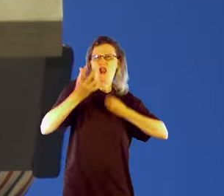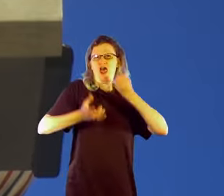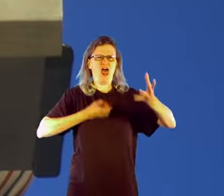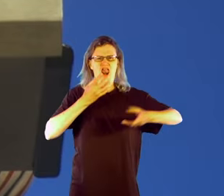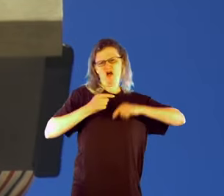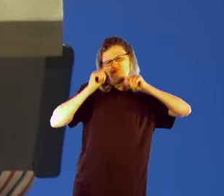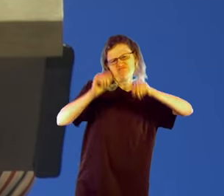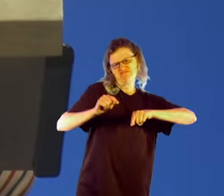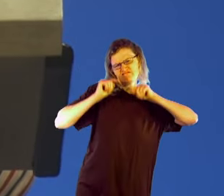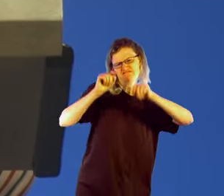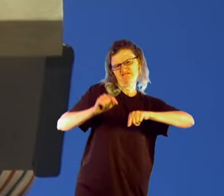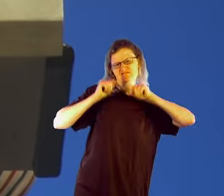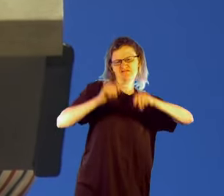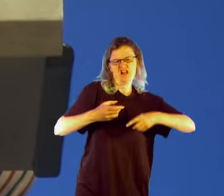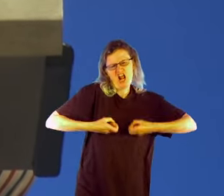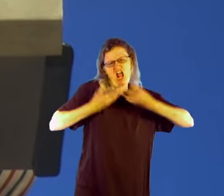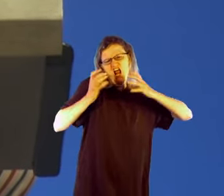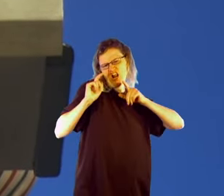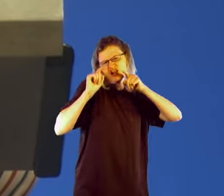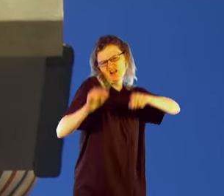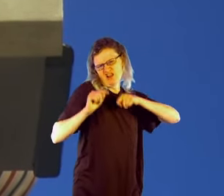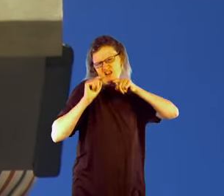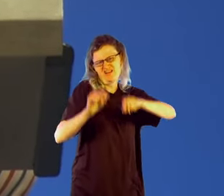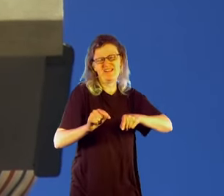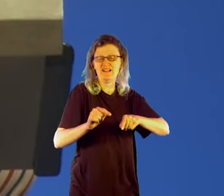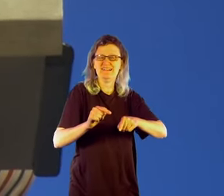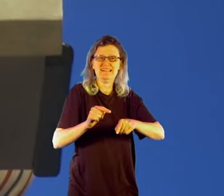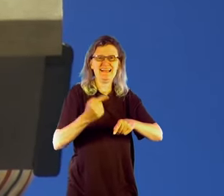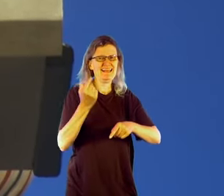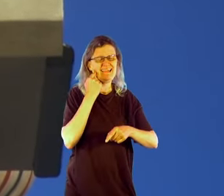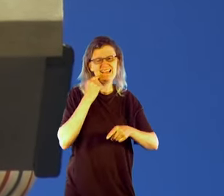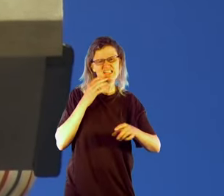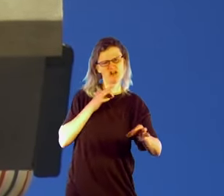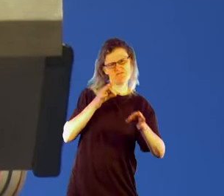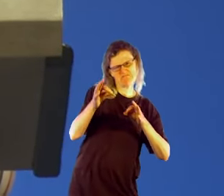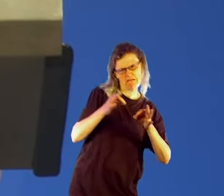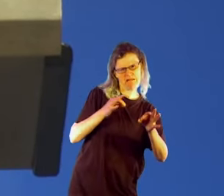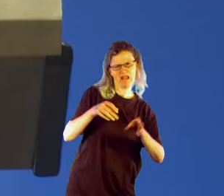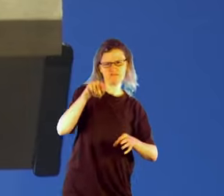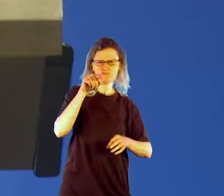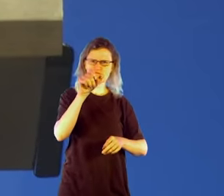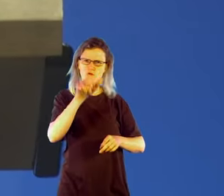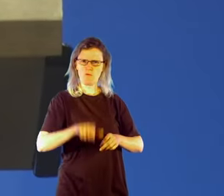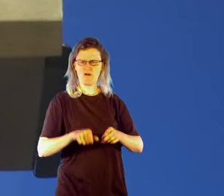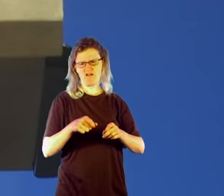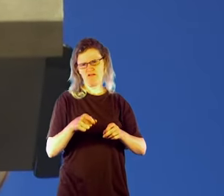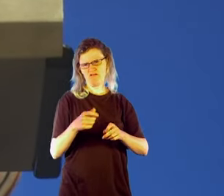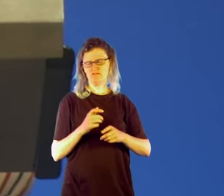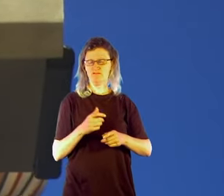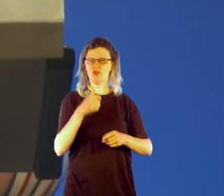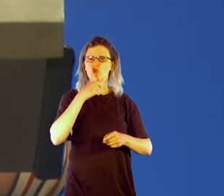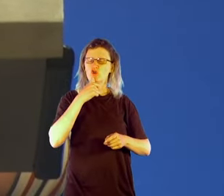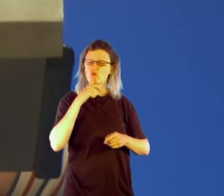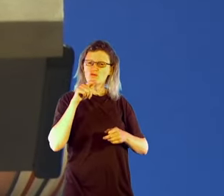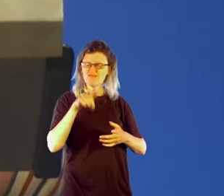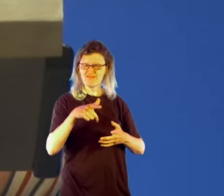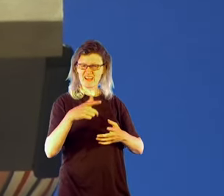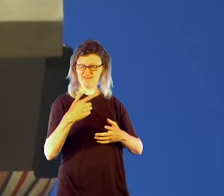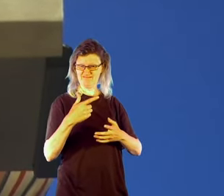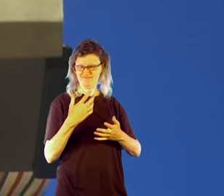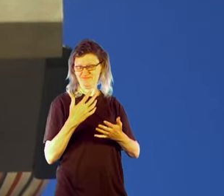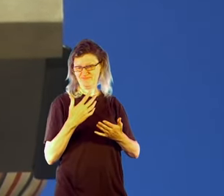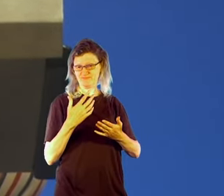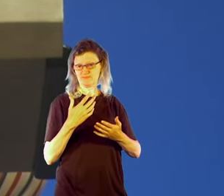loose. You can see immediately how you could manipulate someone, how you could use what they've trusted you with to take